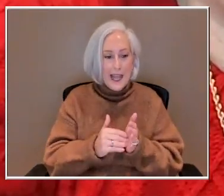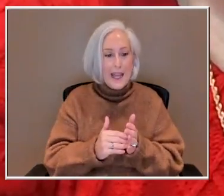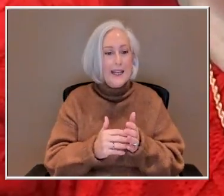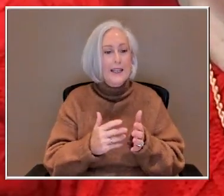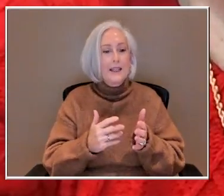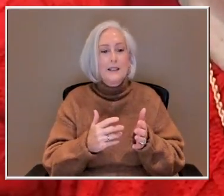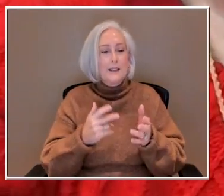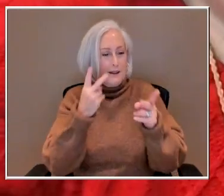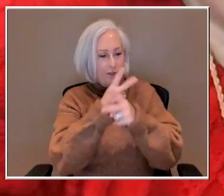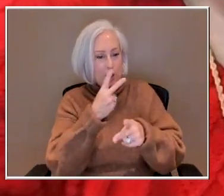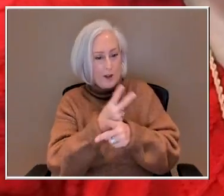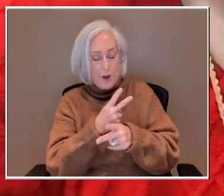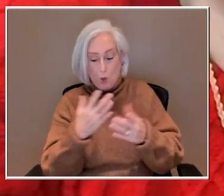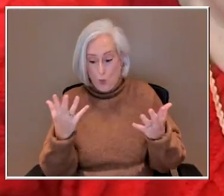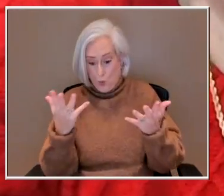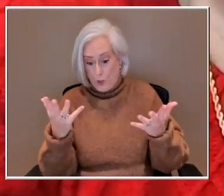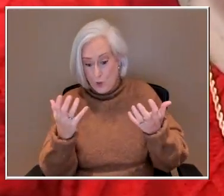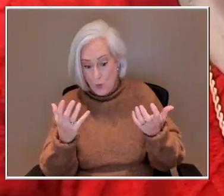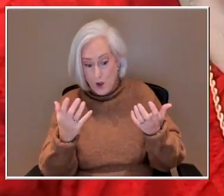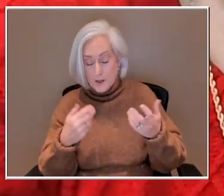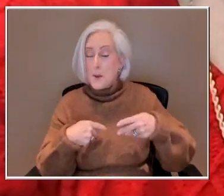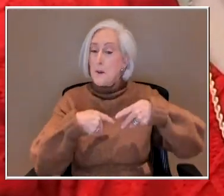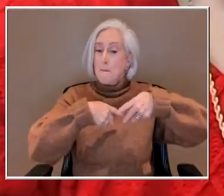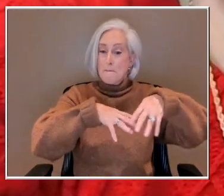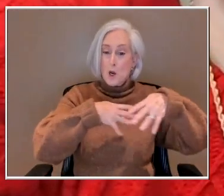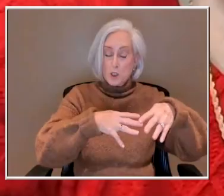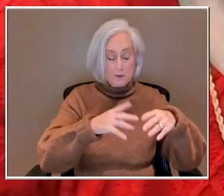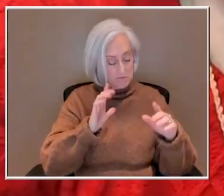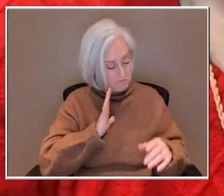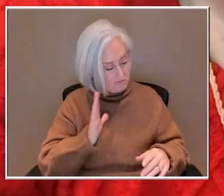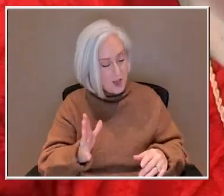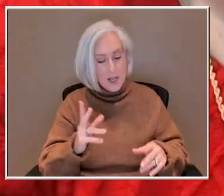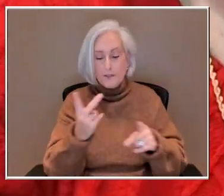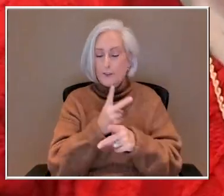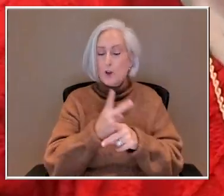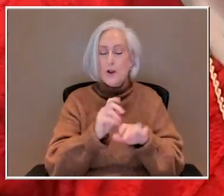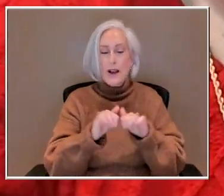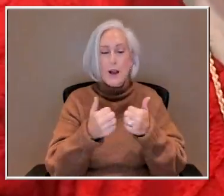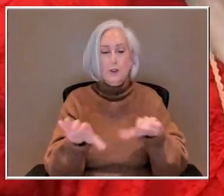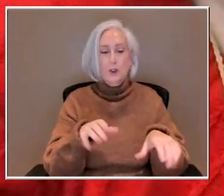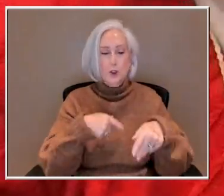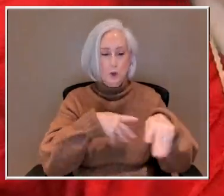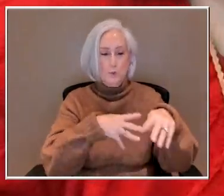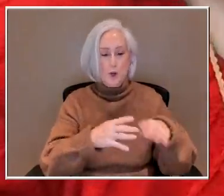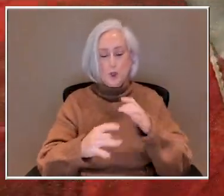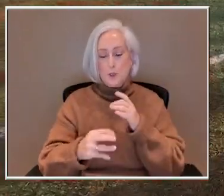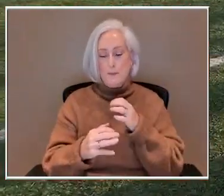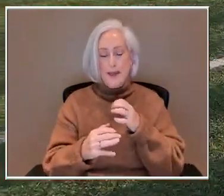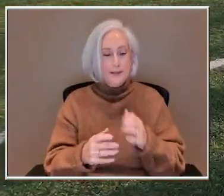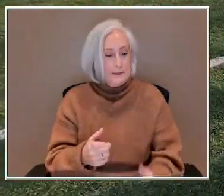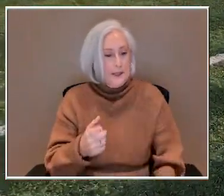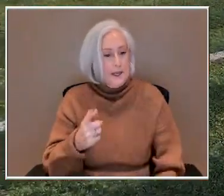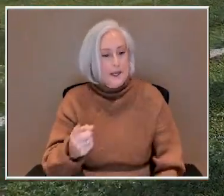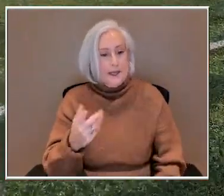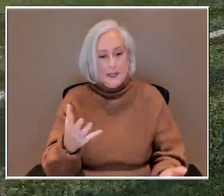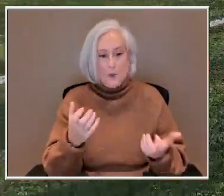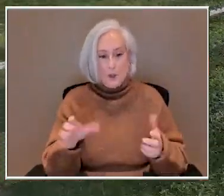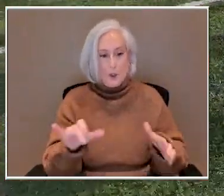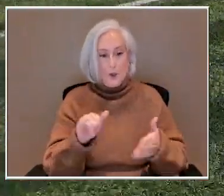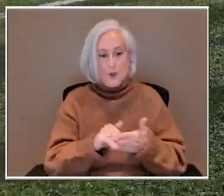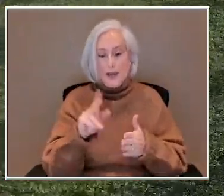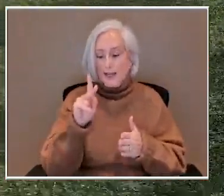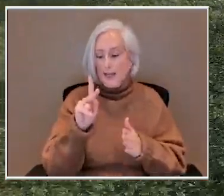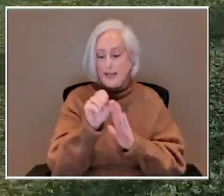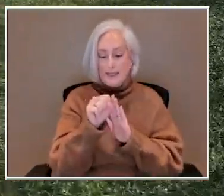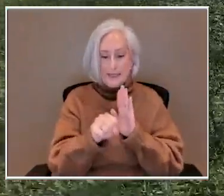exactly they're wanting to do. He wants to do marching band. Okay, we'll figure out how we can do marching band. And he's wanting to do marching band at K-State, so he's